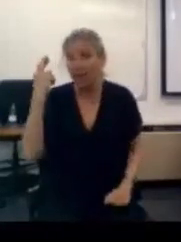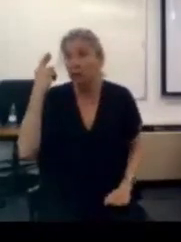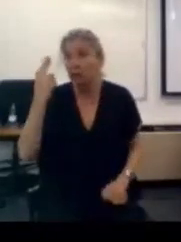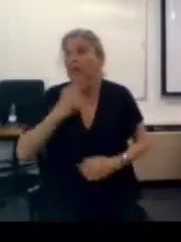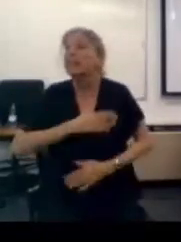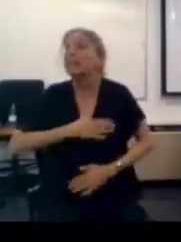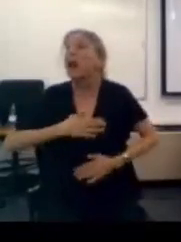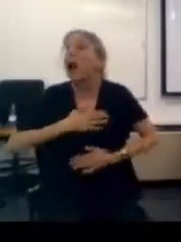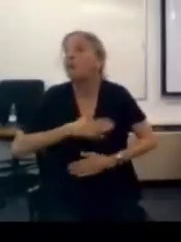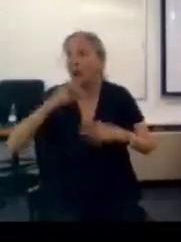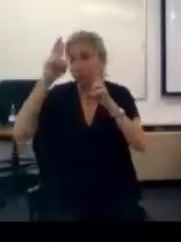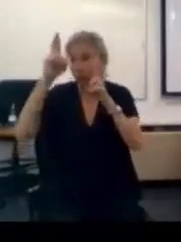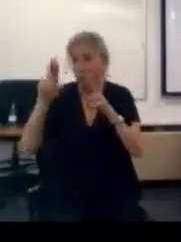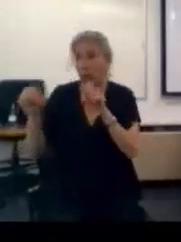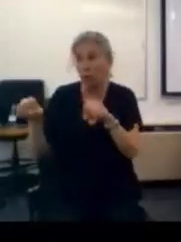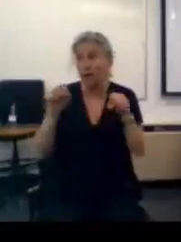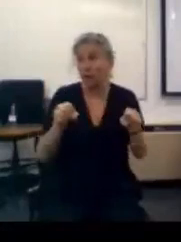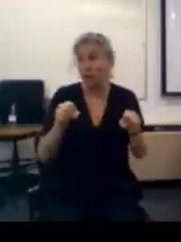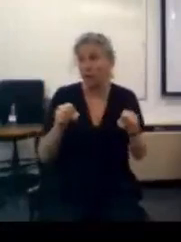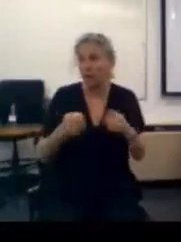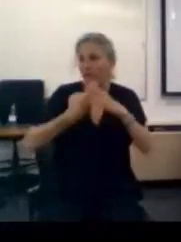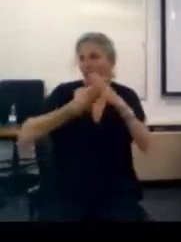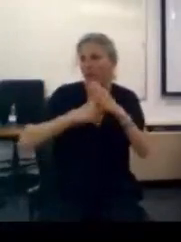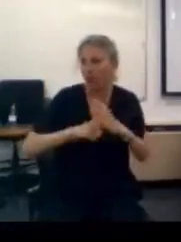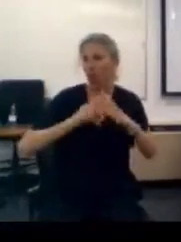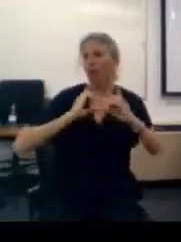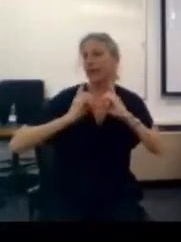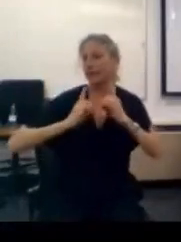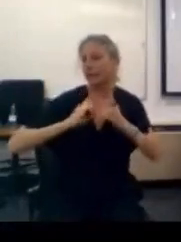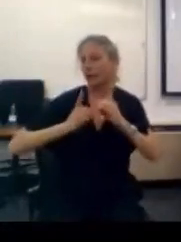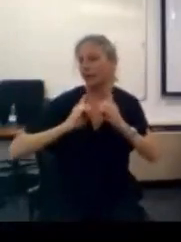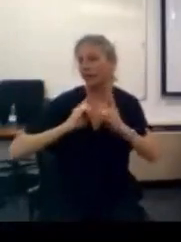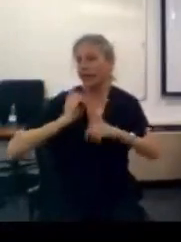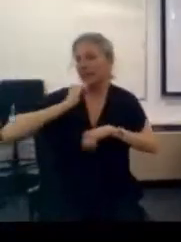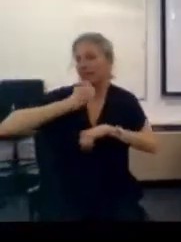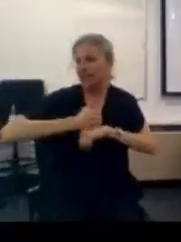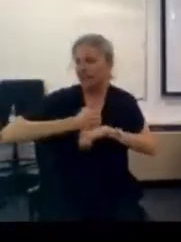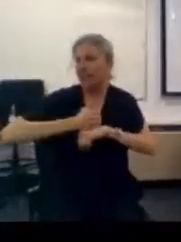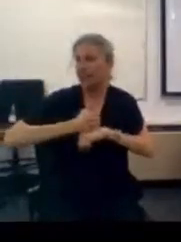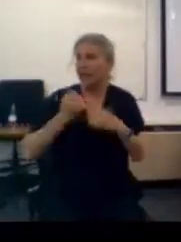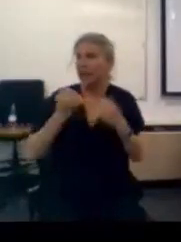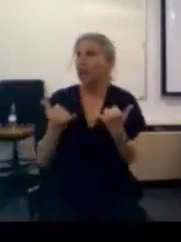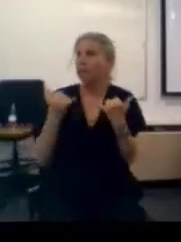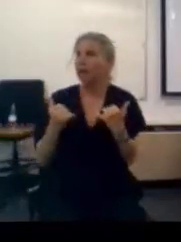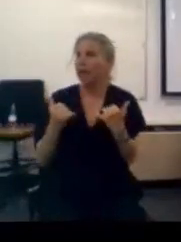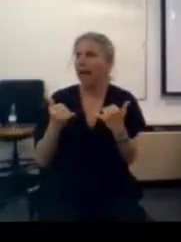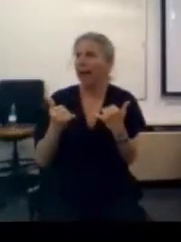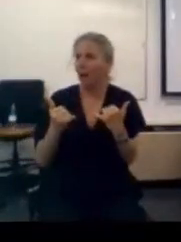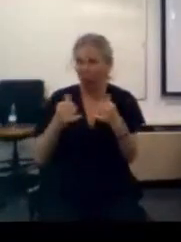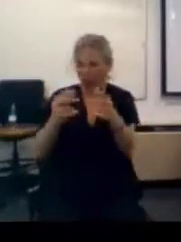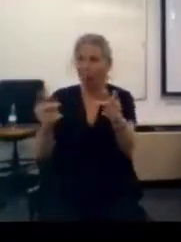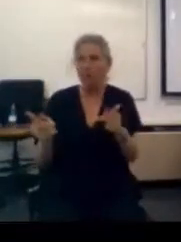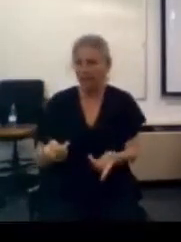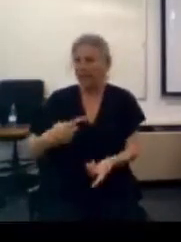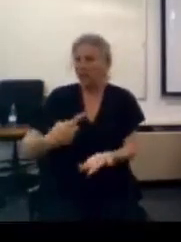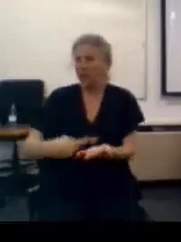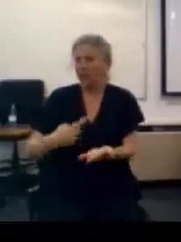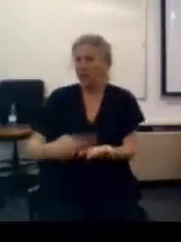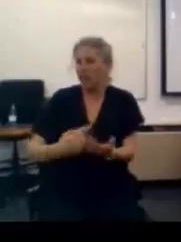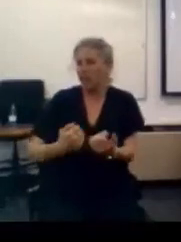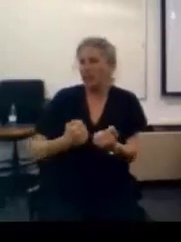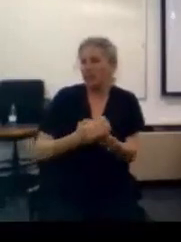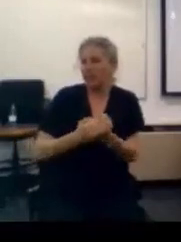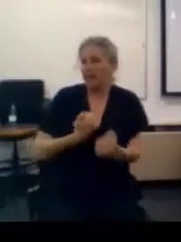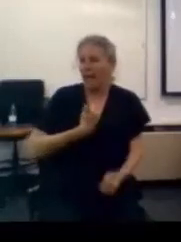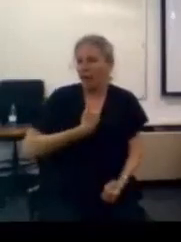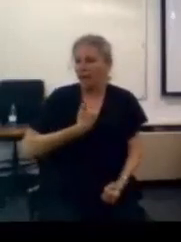so grateful to Respectability for leading this conversation and for creating this platform for us to discuss